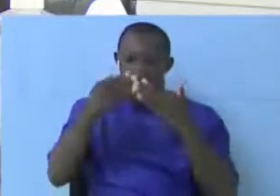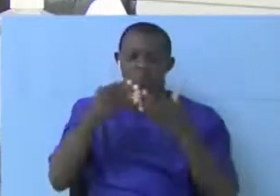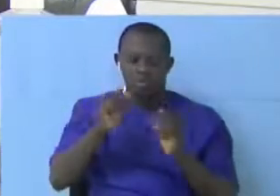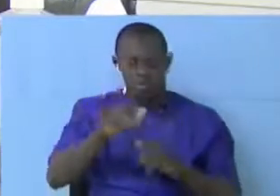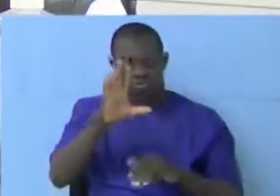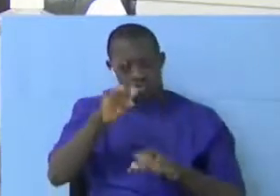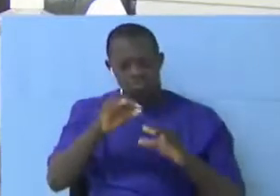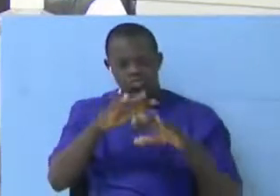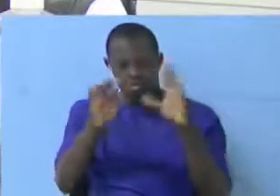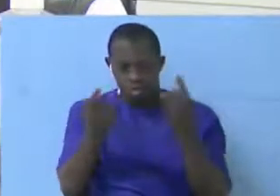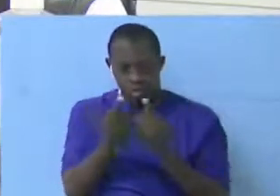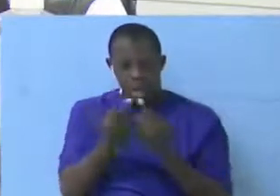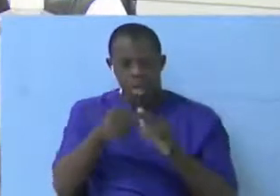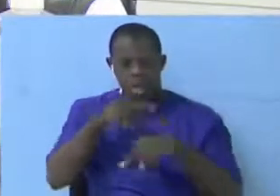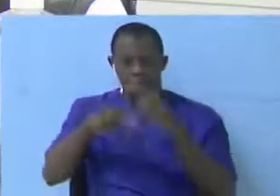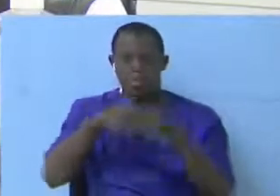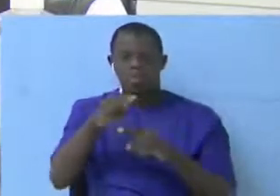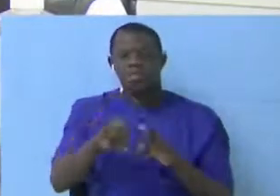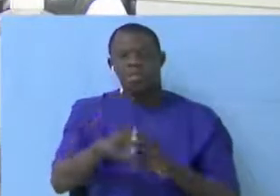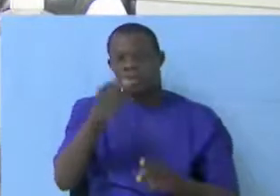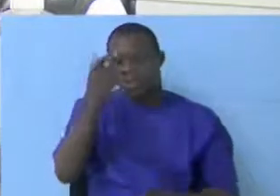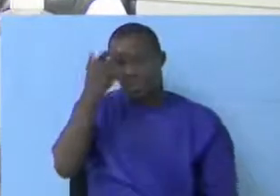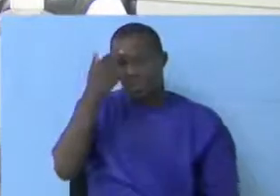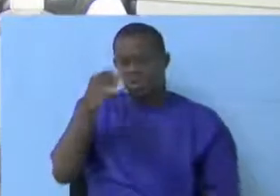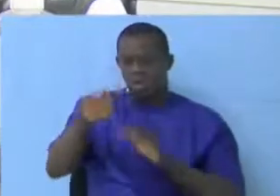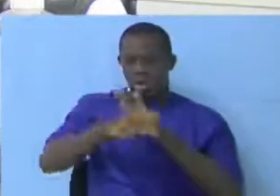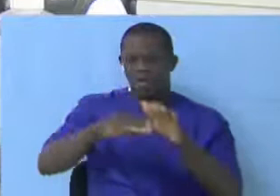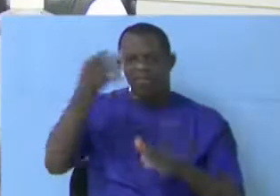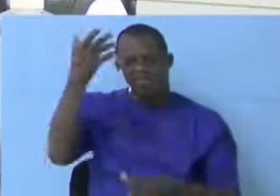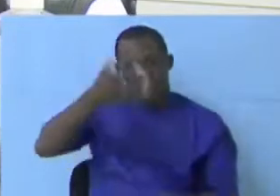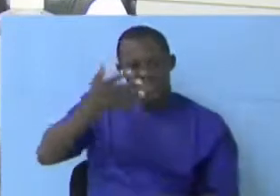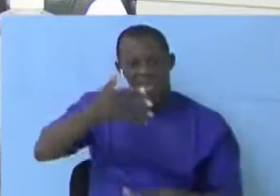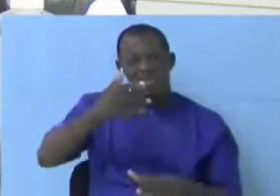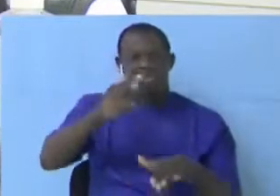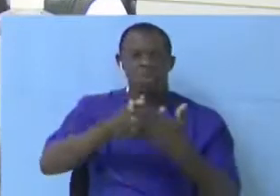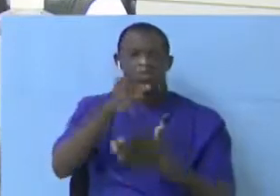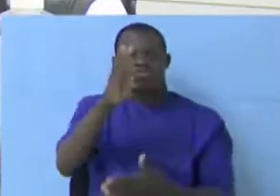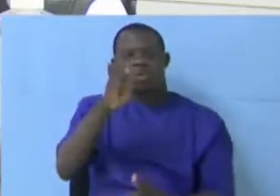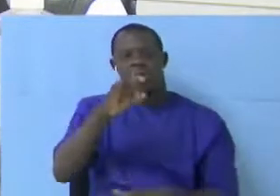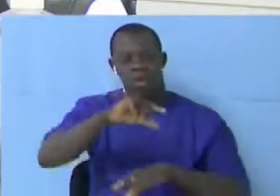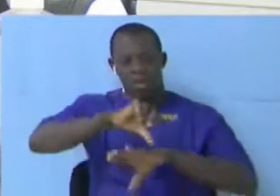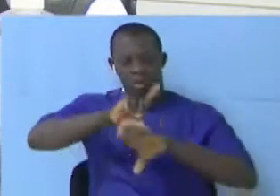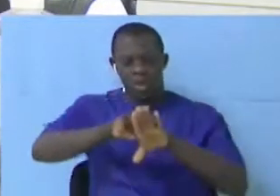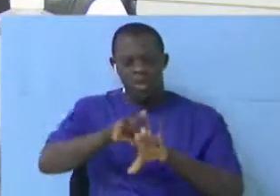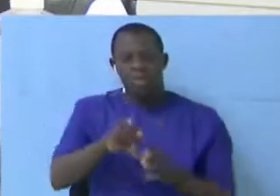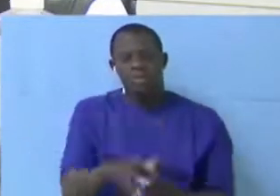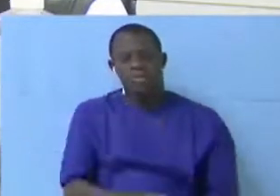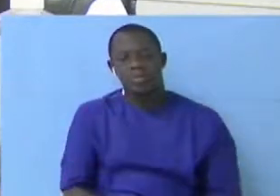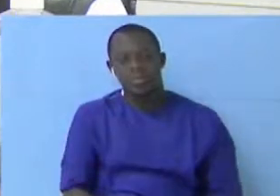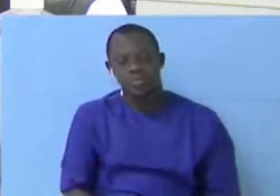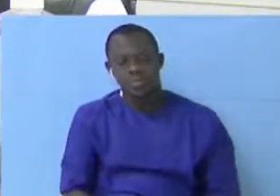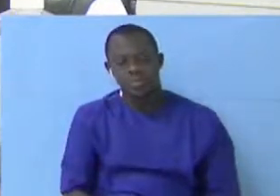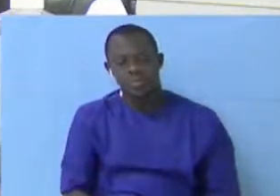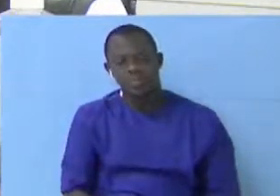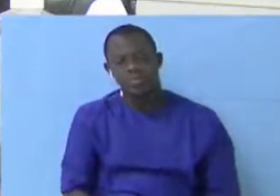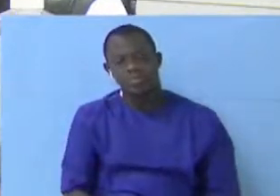antol be nyin ko I think under 15-20 minutes. ngamira kata minute tanin lulu kata minute mwang You